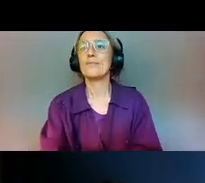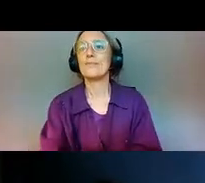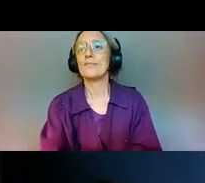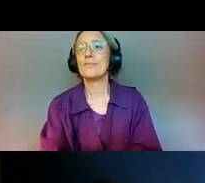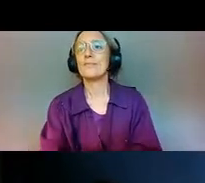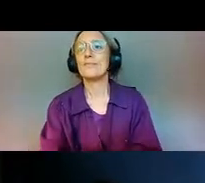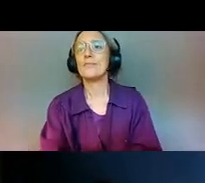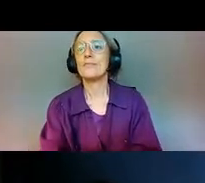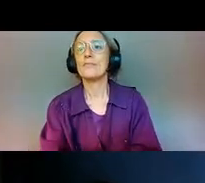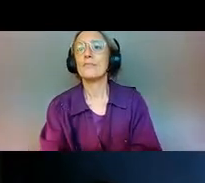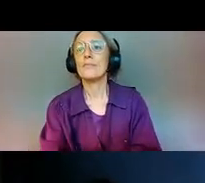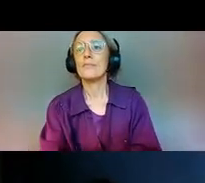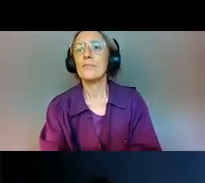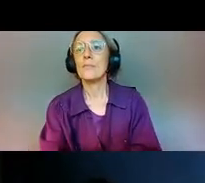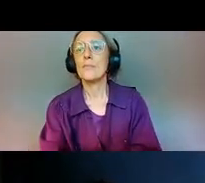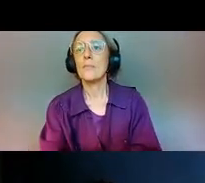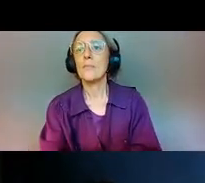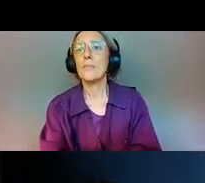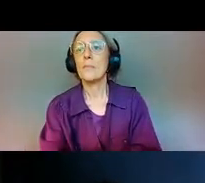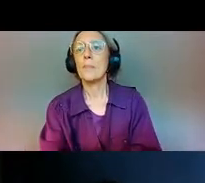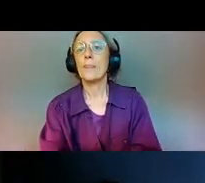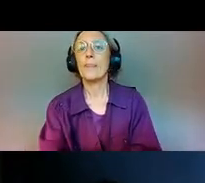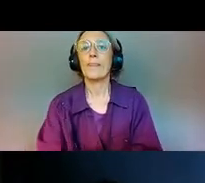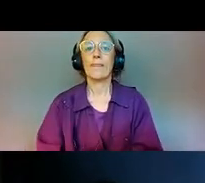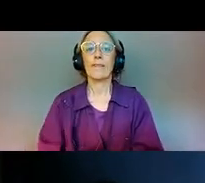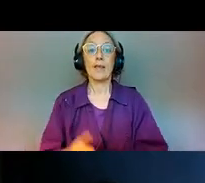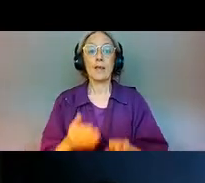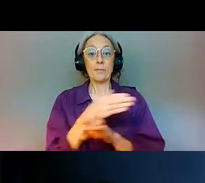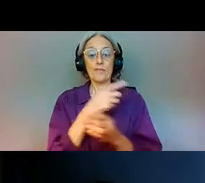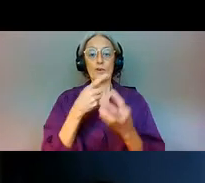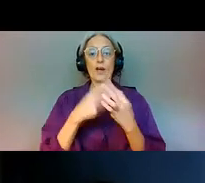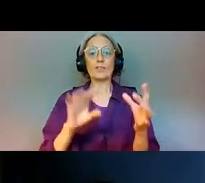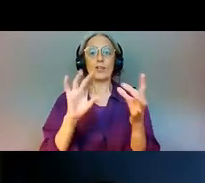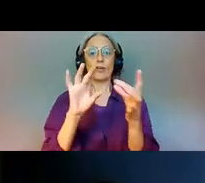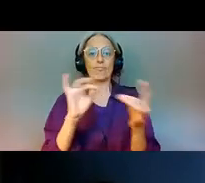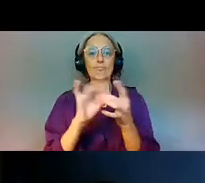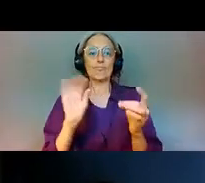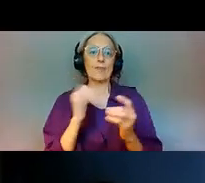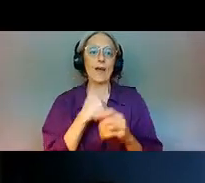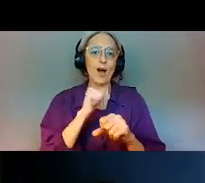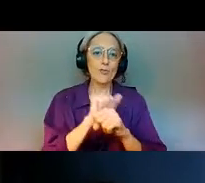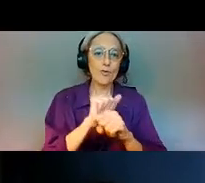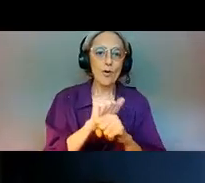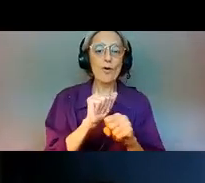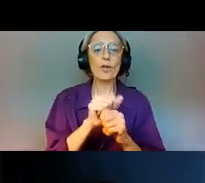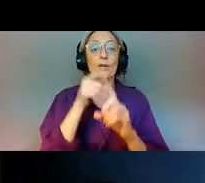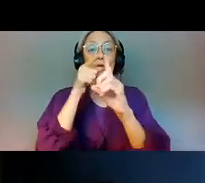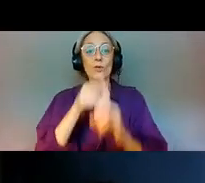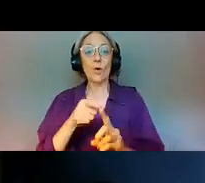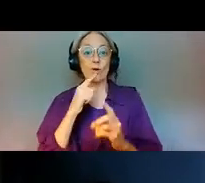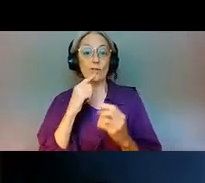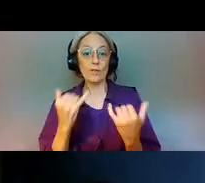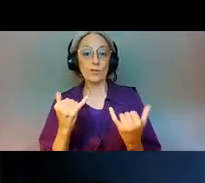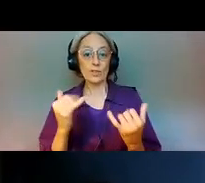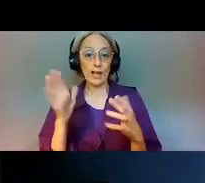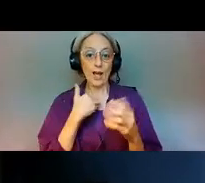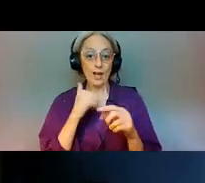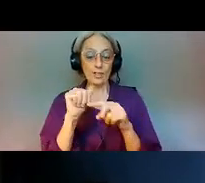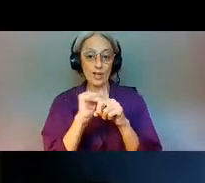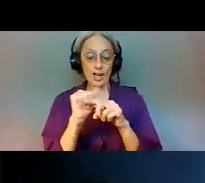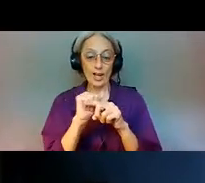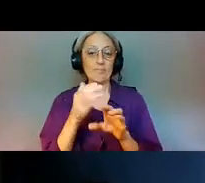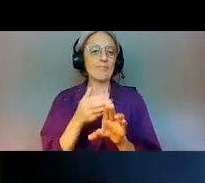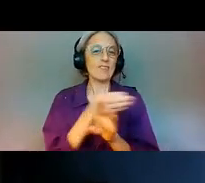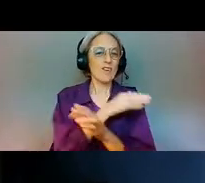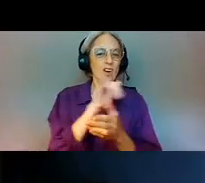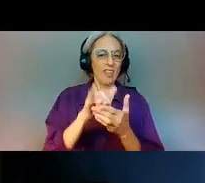little more detail about our role and the goals for today's training, I wanted to orient you a little bit